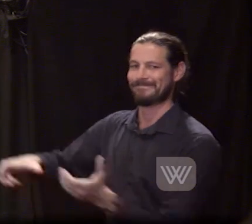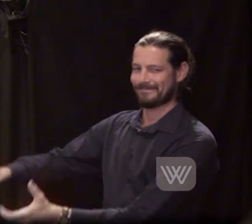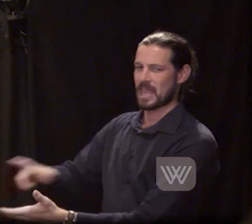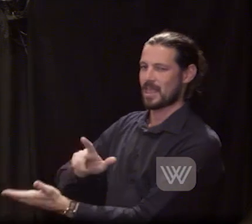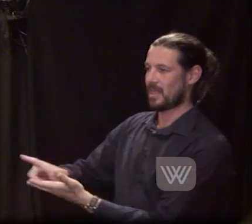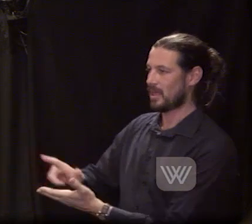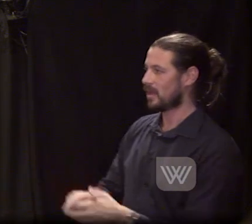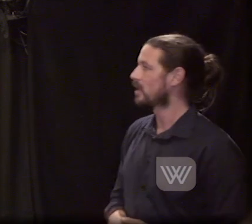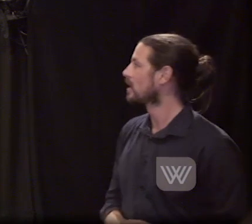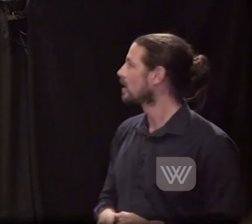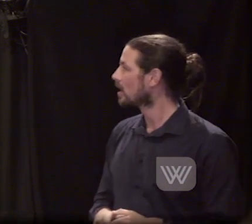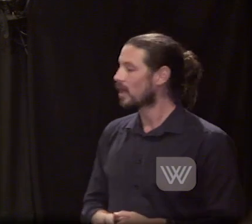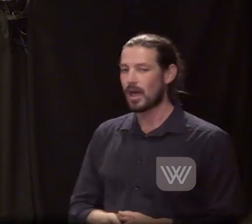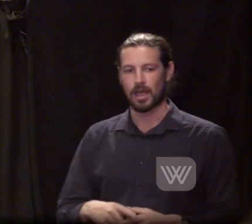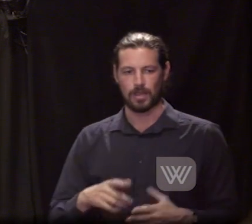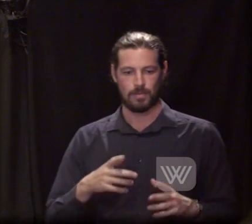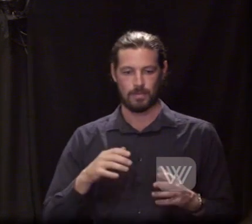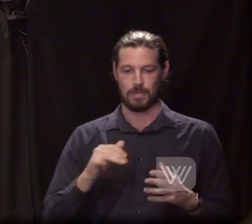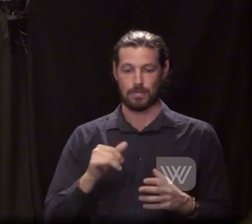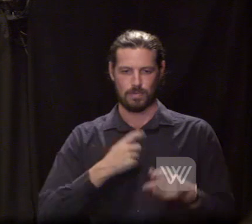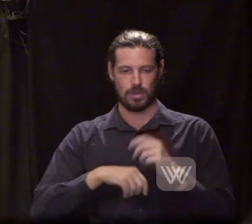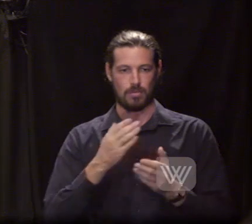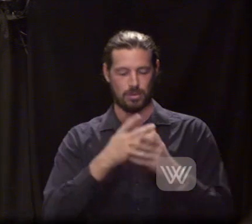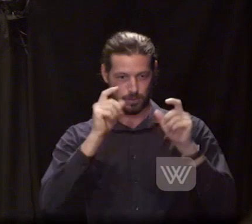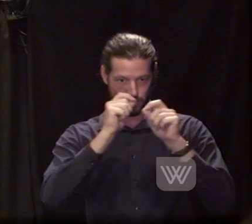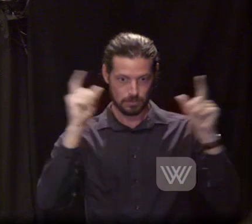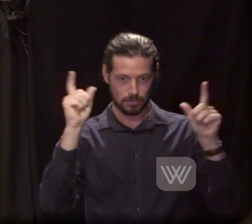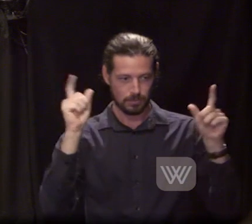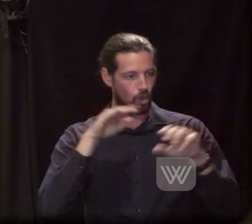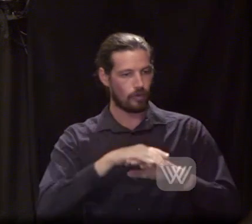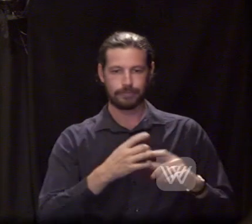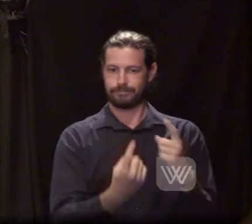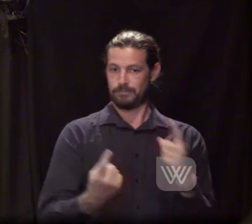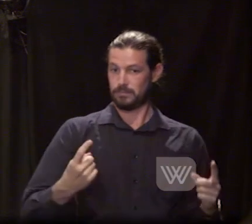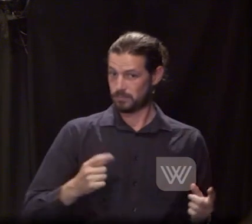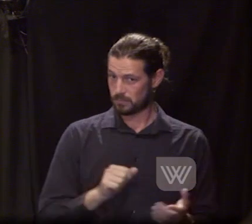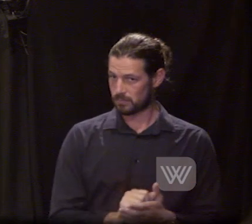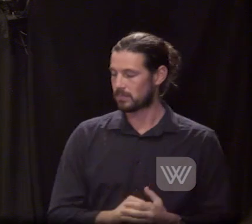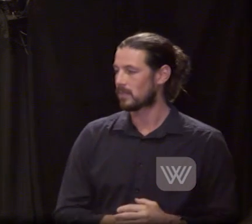hyper aware of the people around you. So were there any big